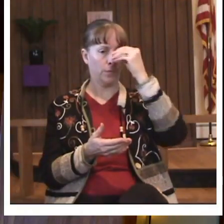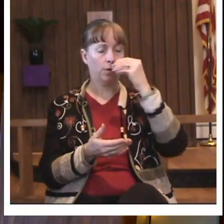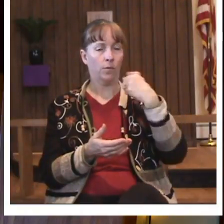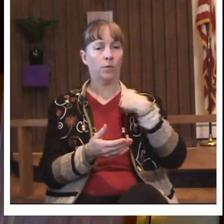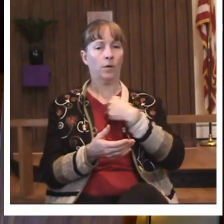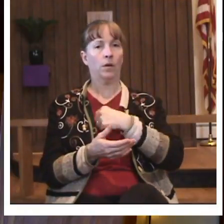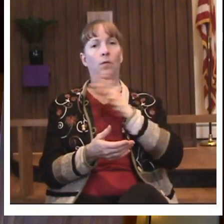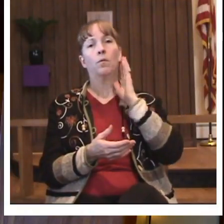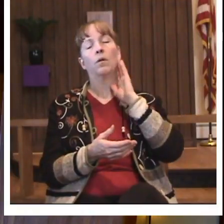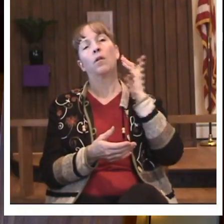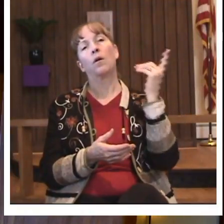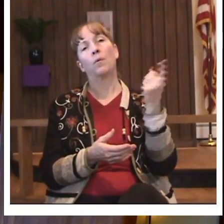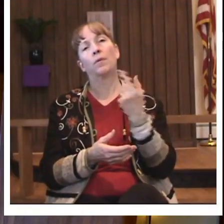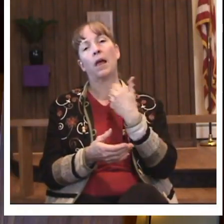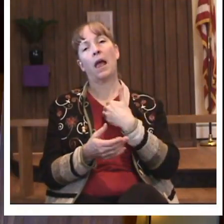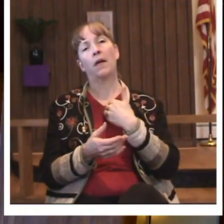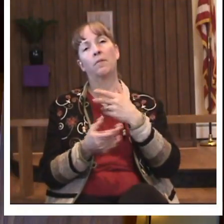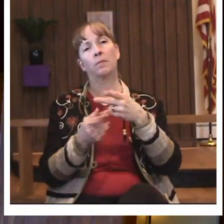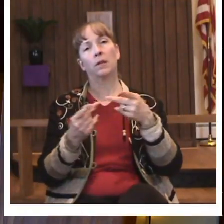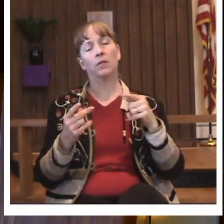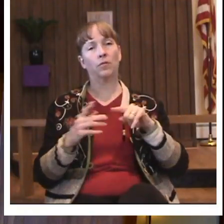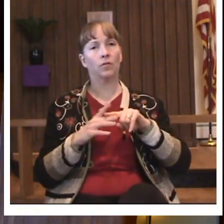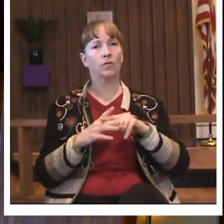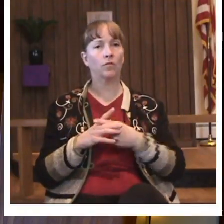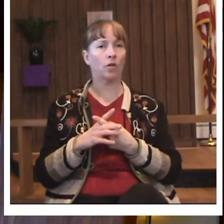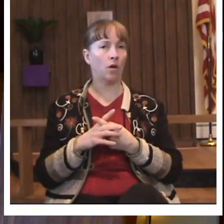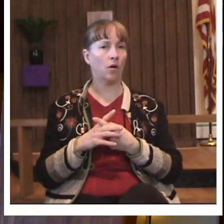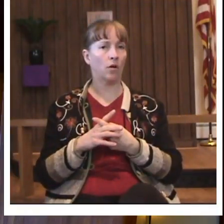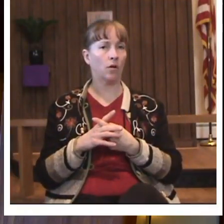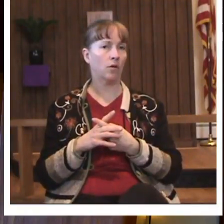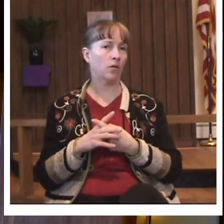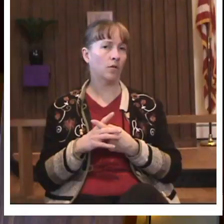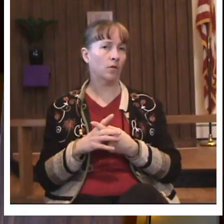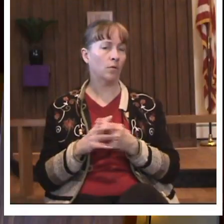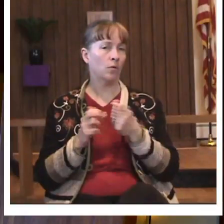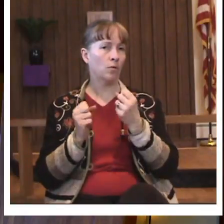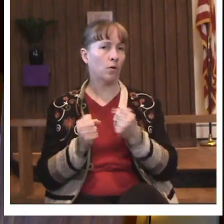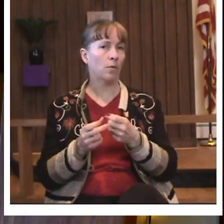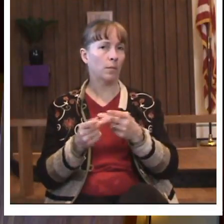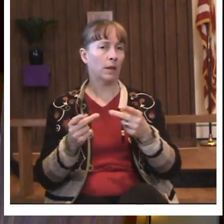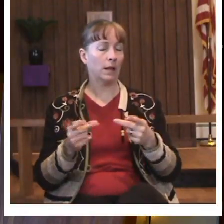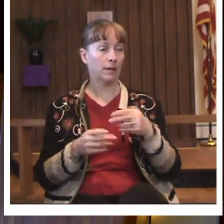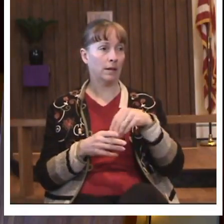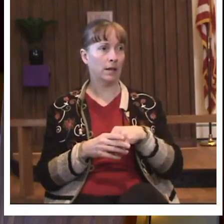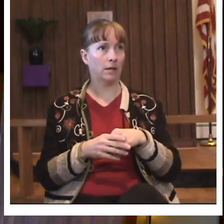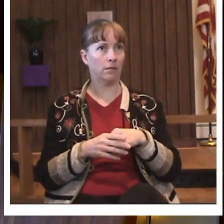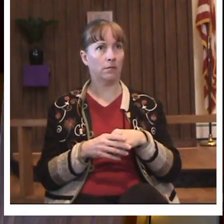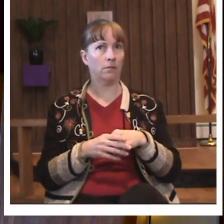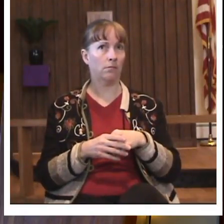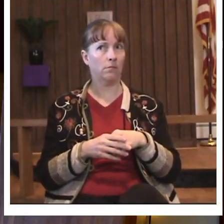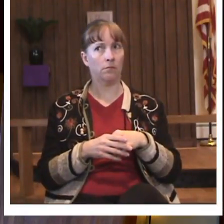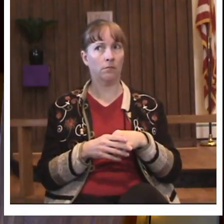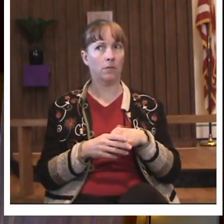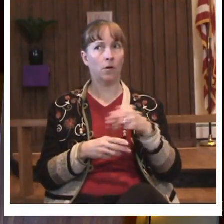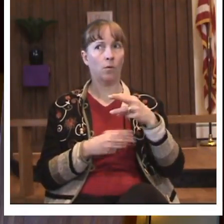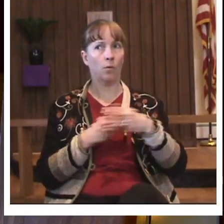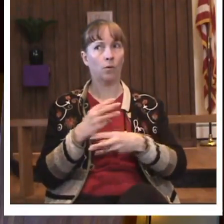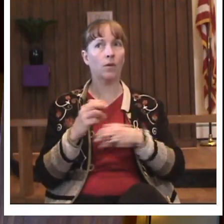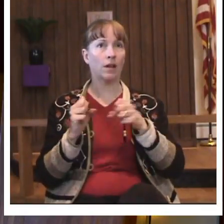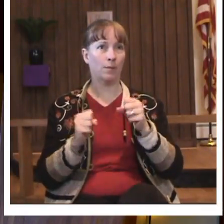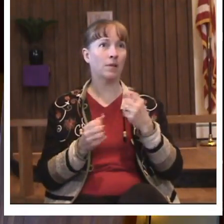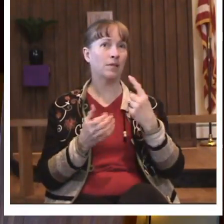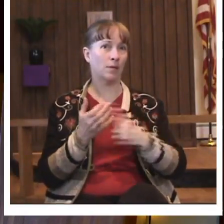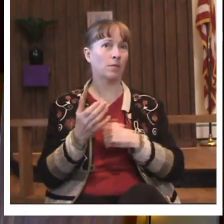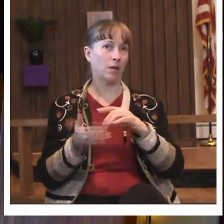a starting place, always have some anchor in what can sometimes be a terrible world.